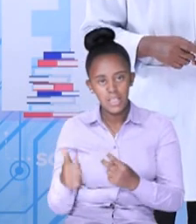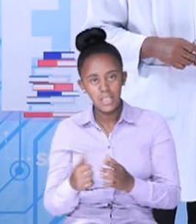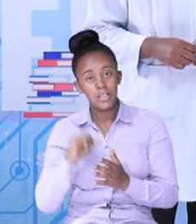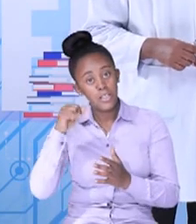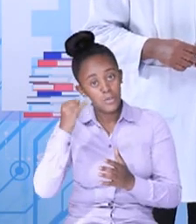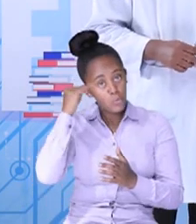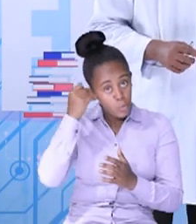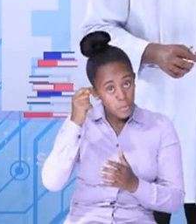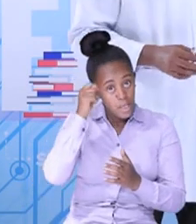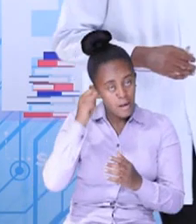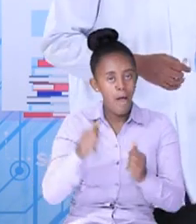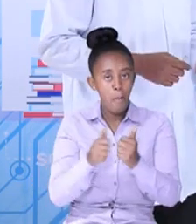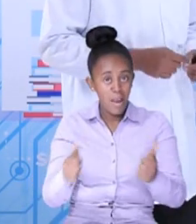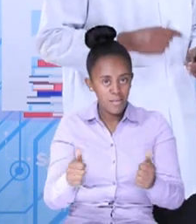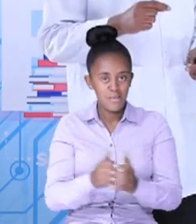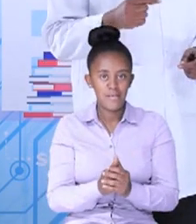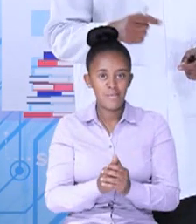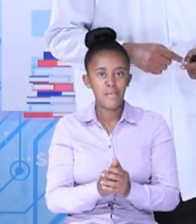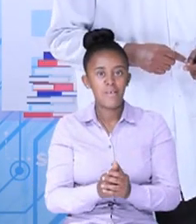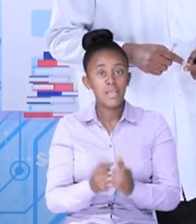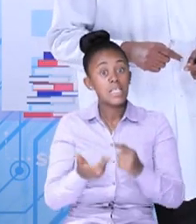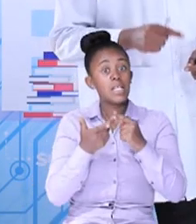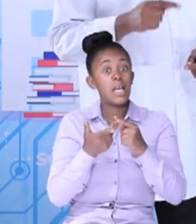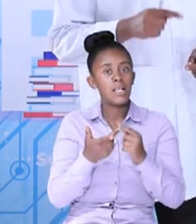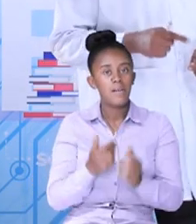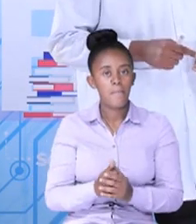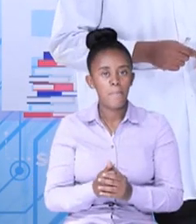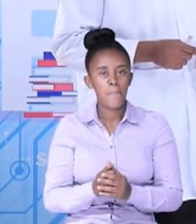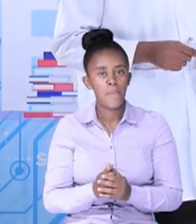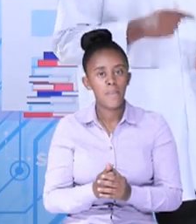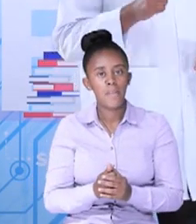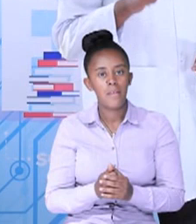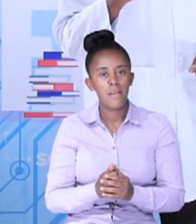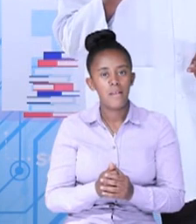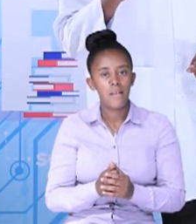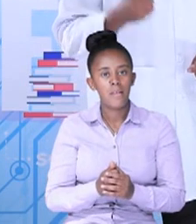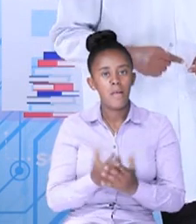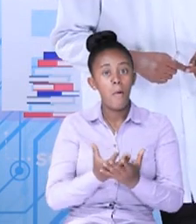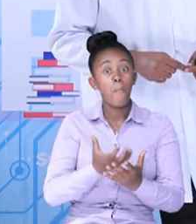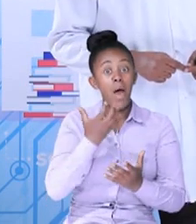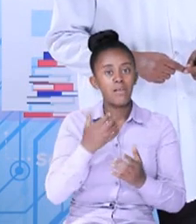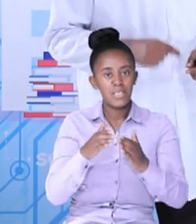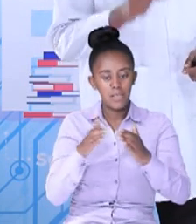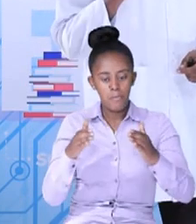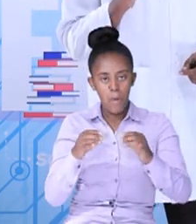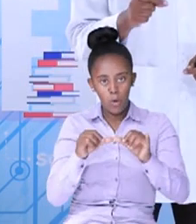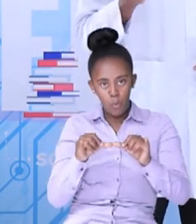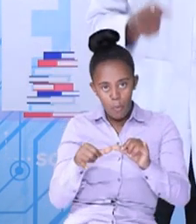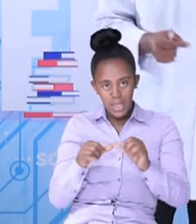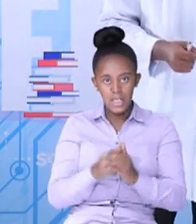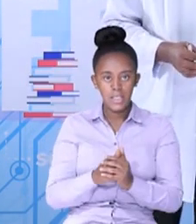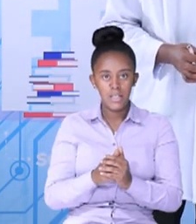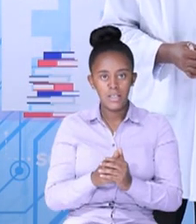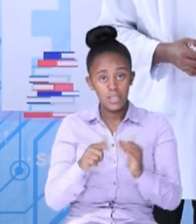J.J. Thomson's apparatus. And here we have our third device, which is known to be the mass spectrometer. And